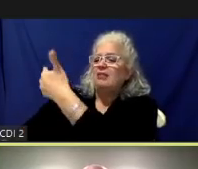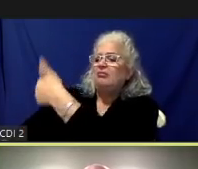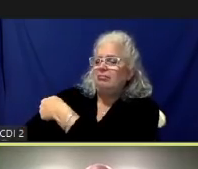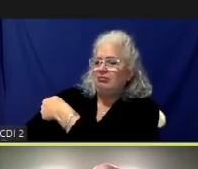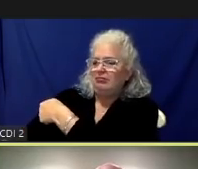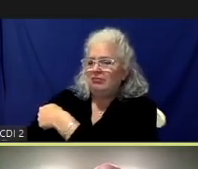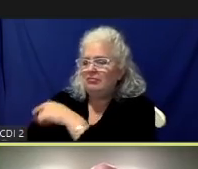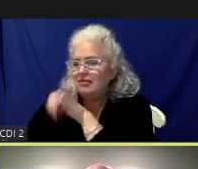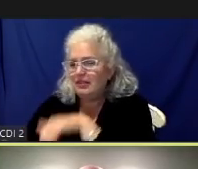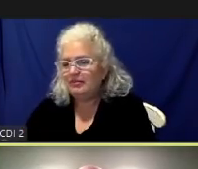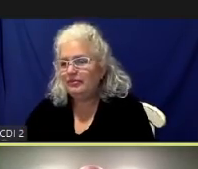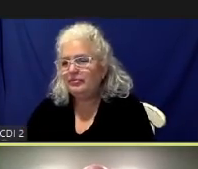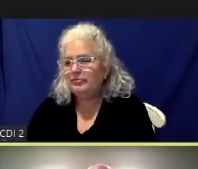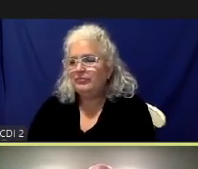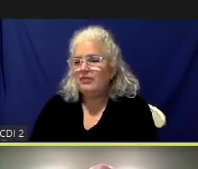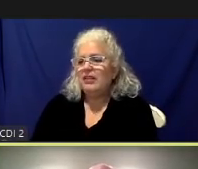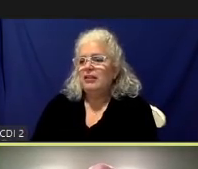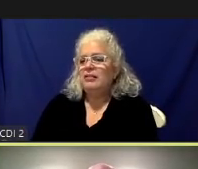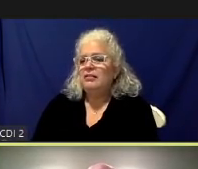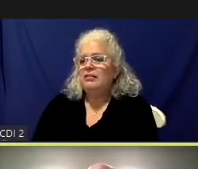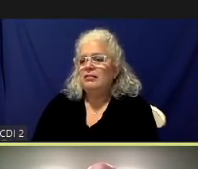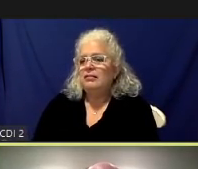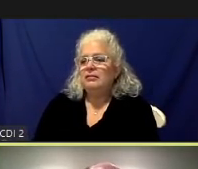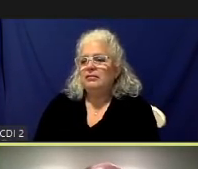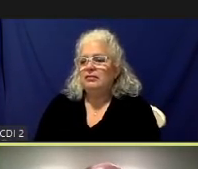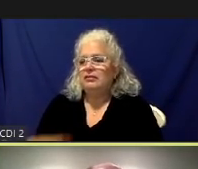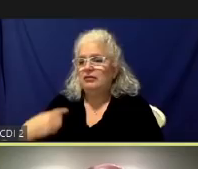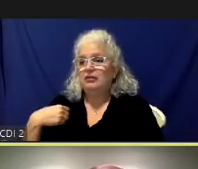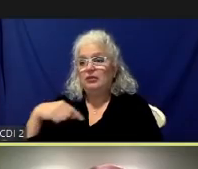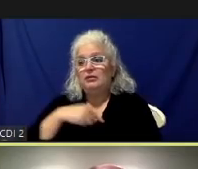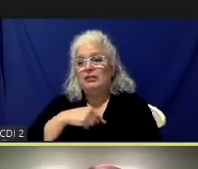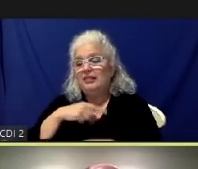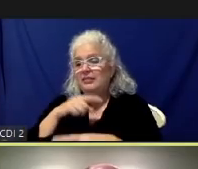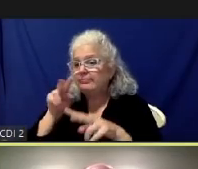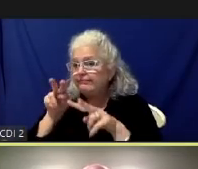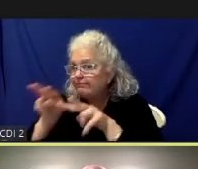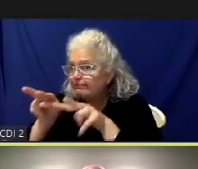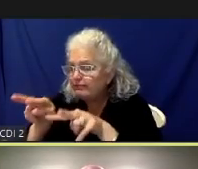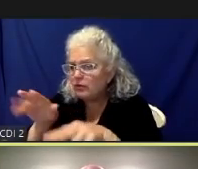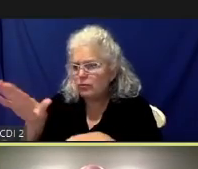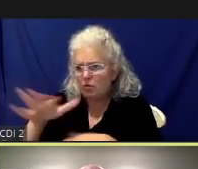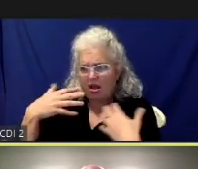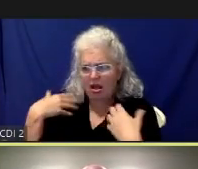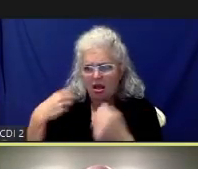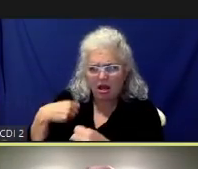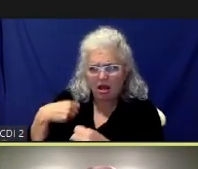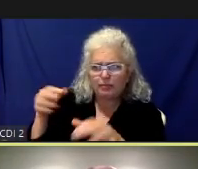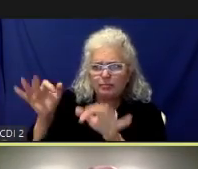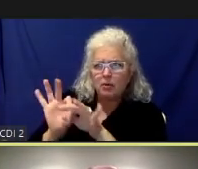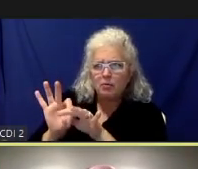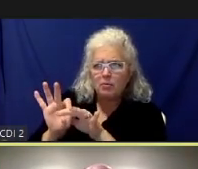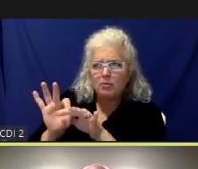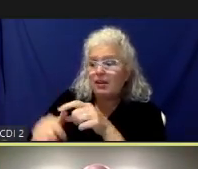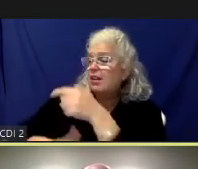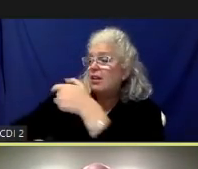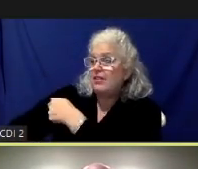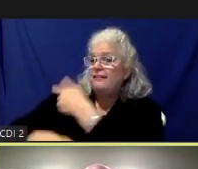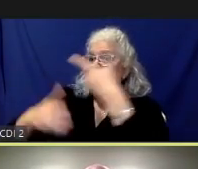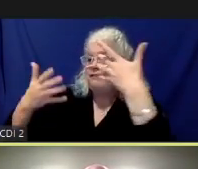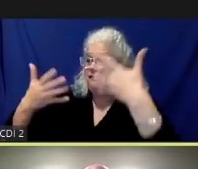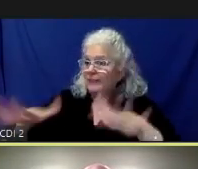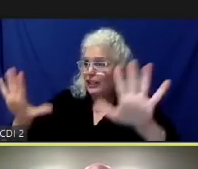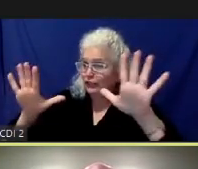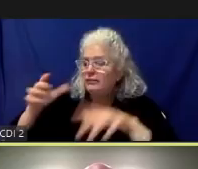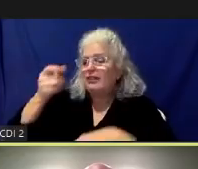about 15 to 30 minutes, depending on if you've had any previous reactions or any medical conditions. Next slide.